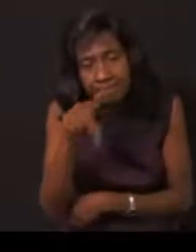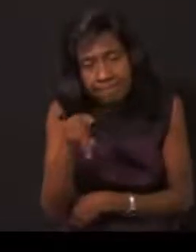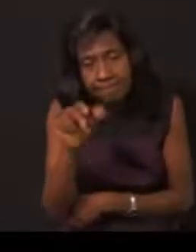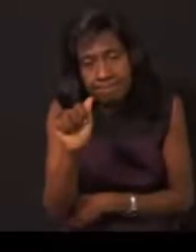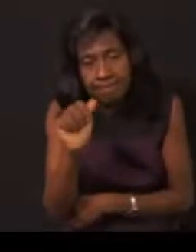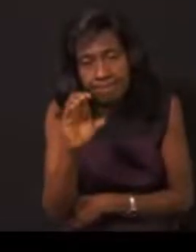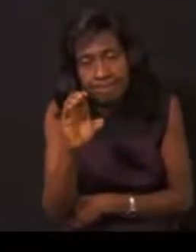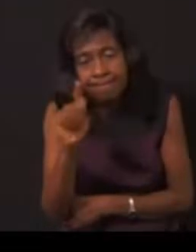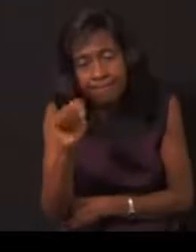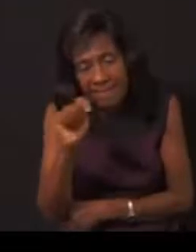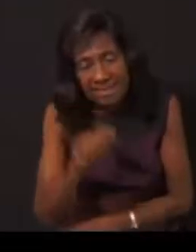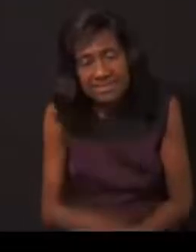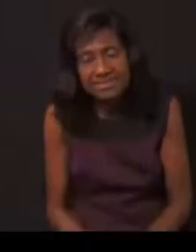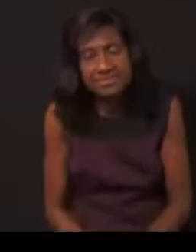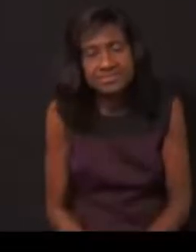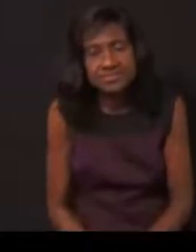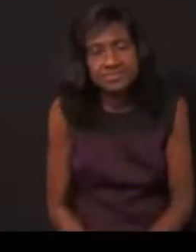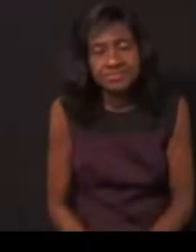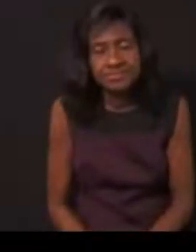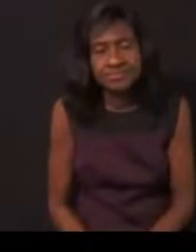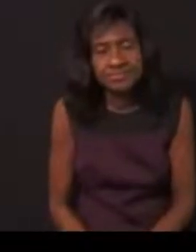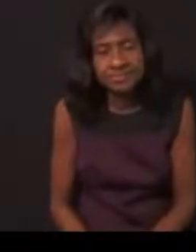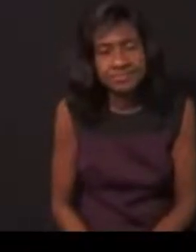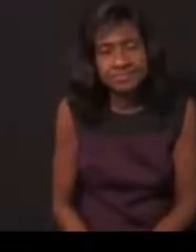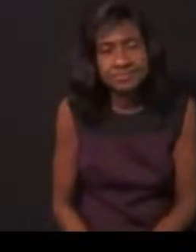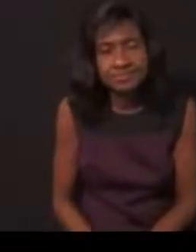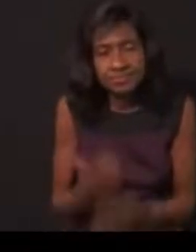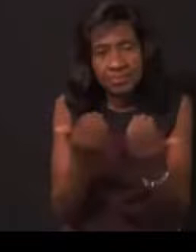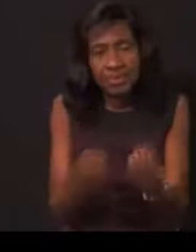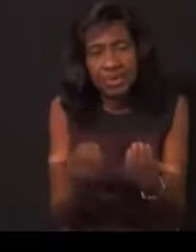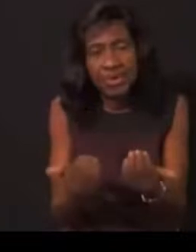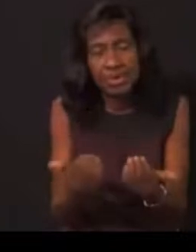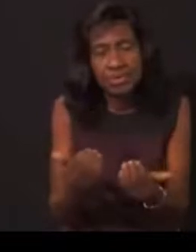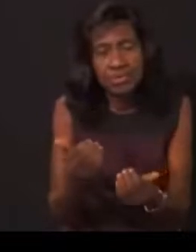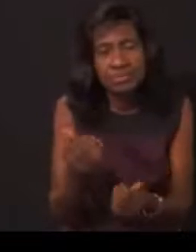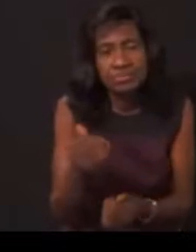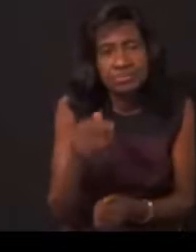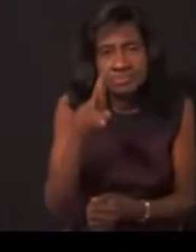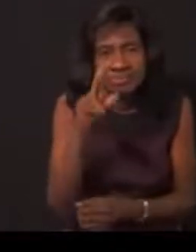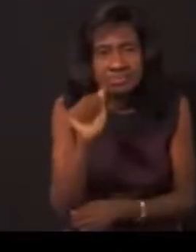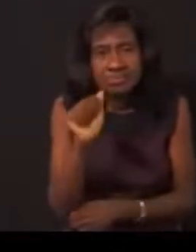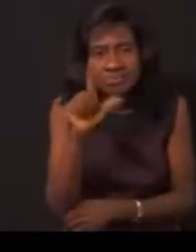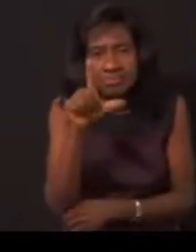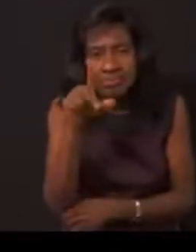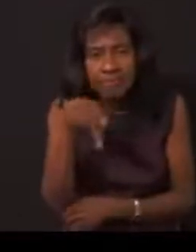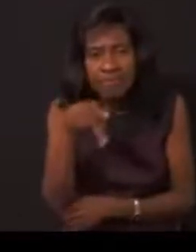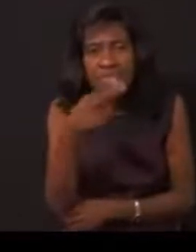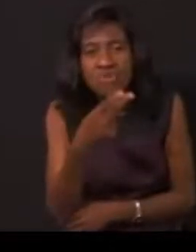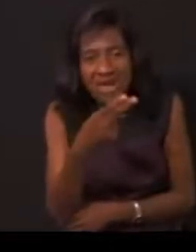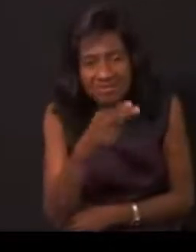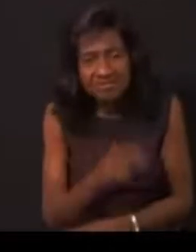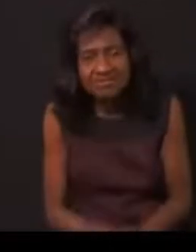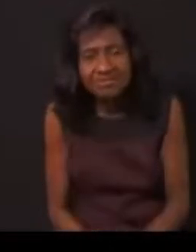Okay, April, thank you very much for those questions. We now call on Ralph from the Caymanian Times for his questions.